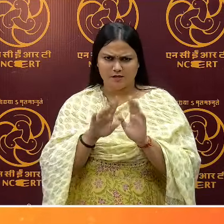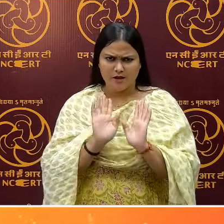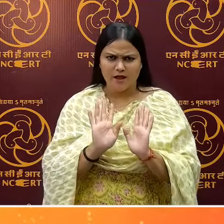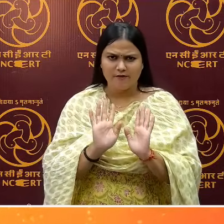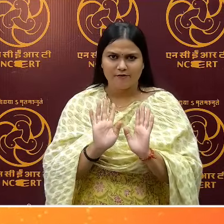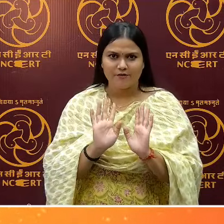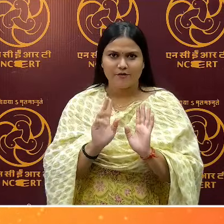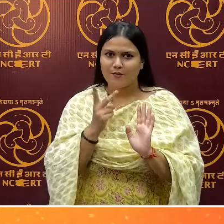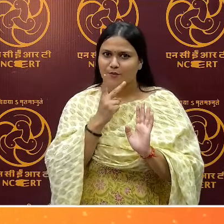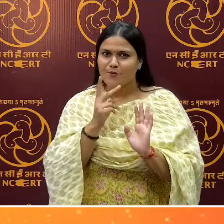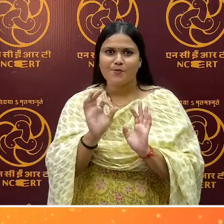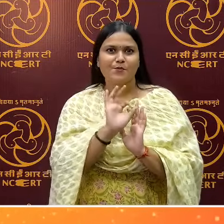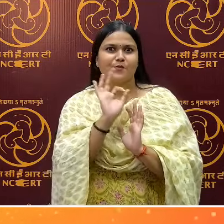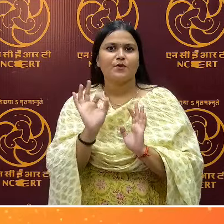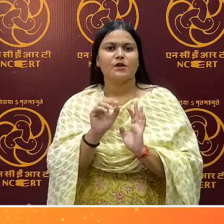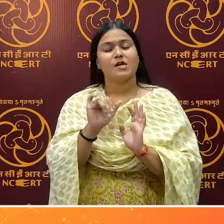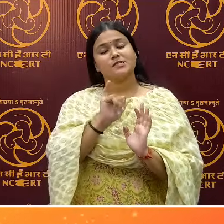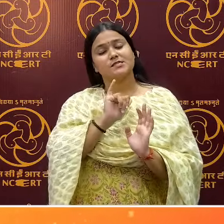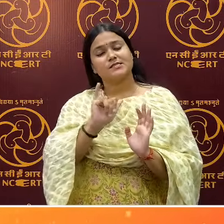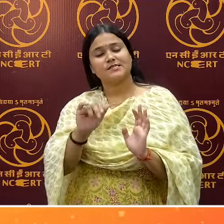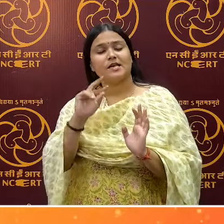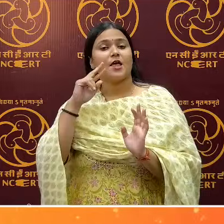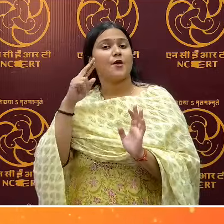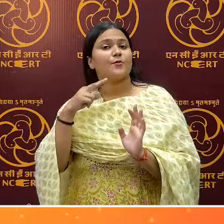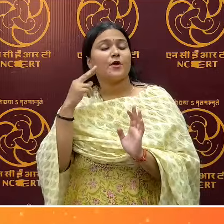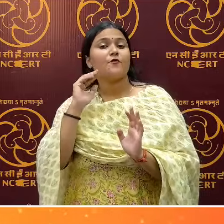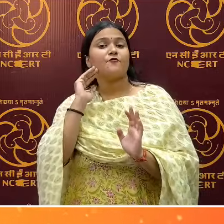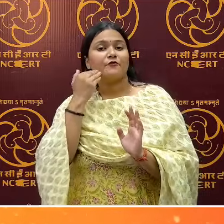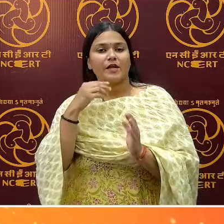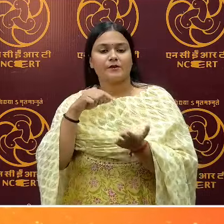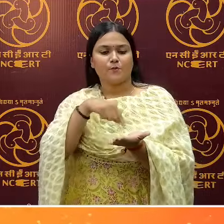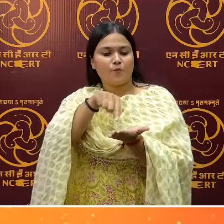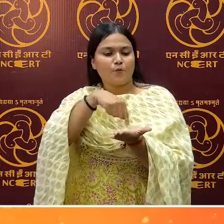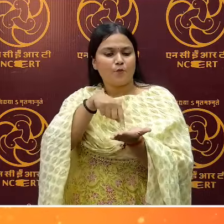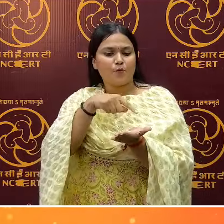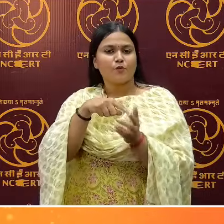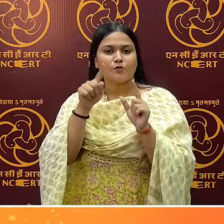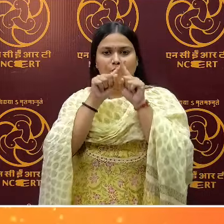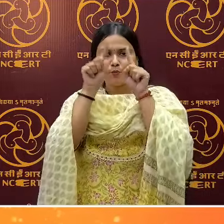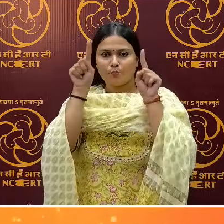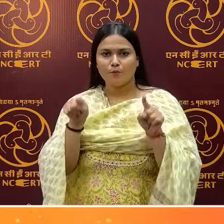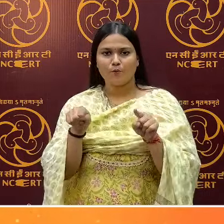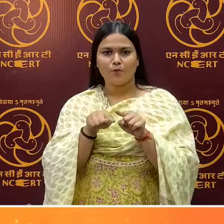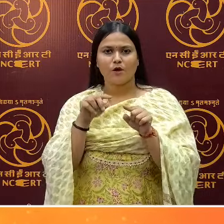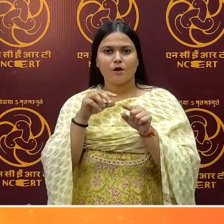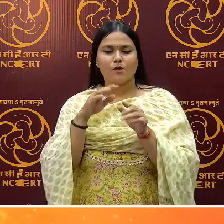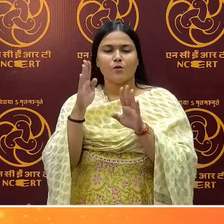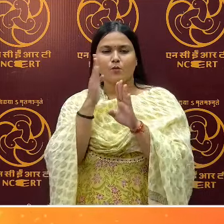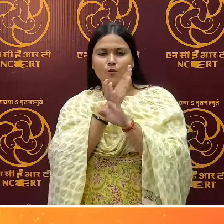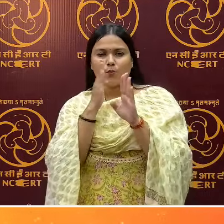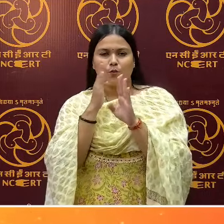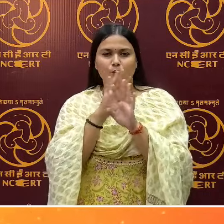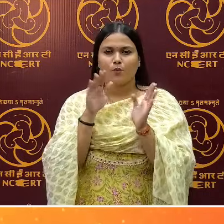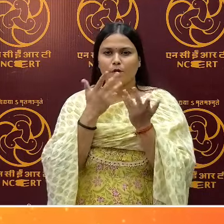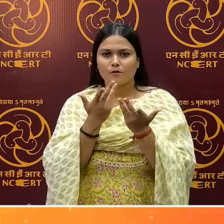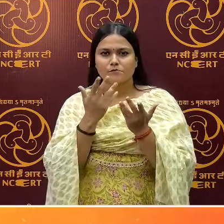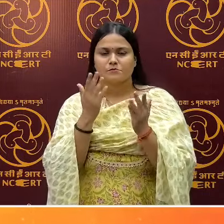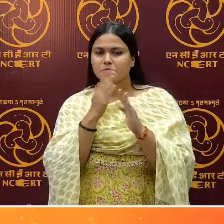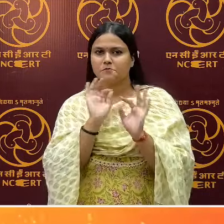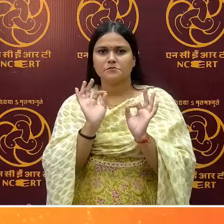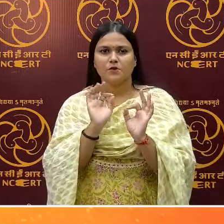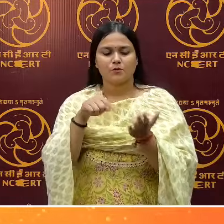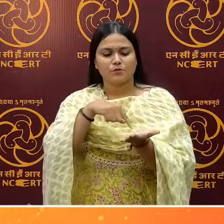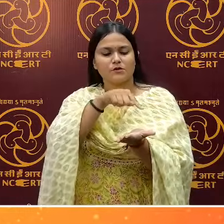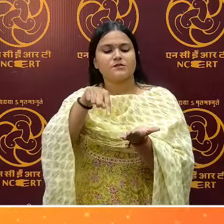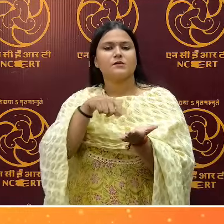So same reason, when the object is rotating, the edges get blurred and it looks like a circle only.